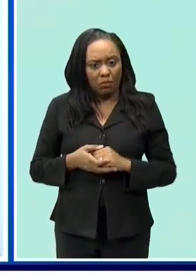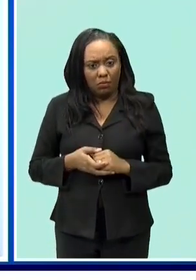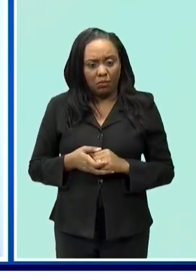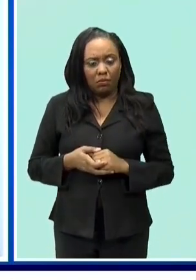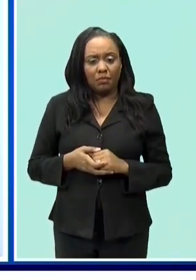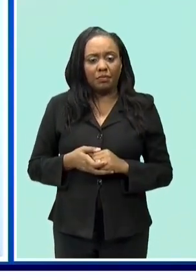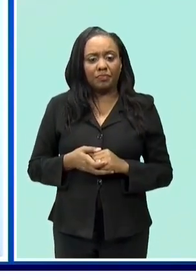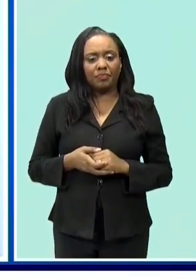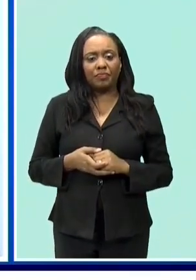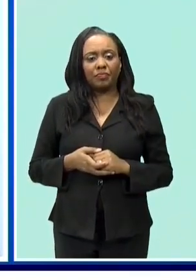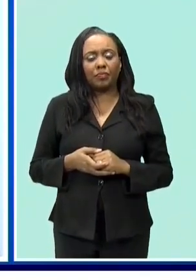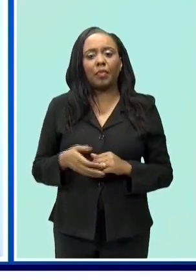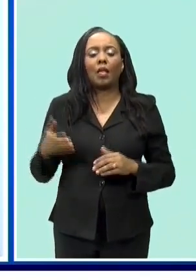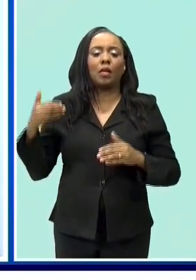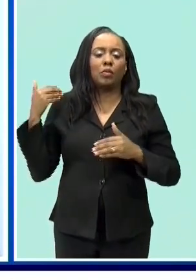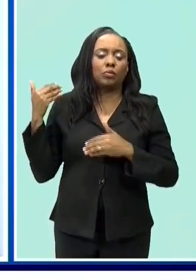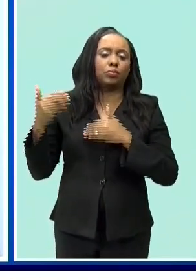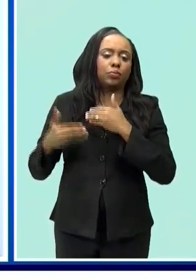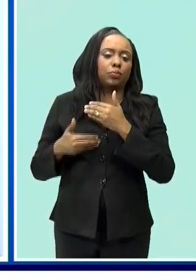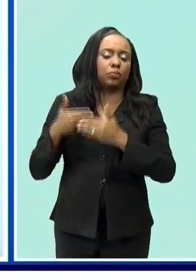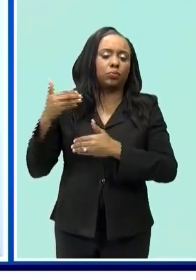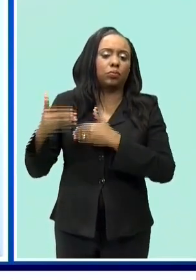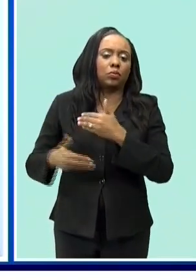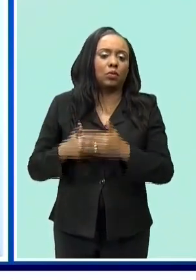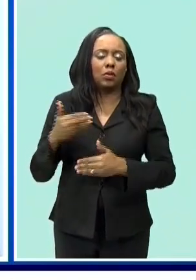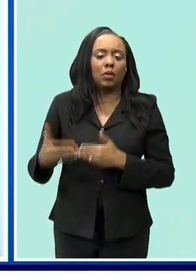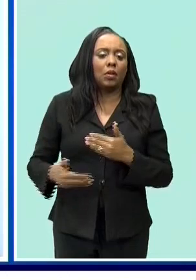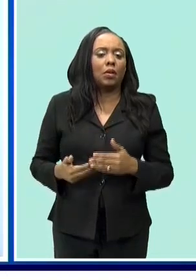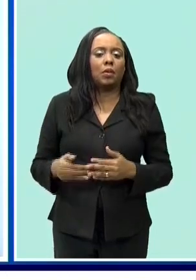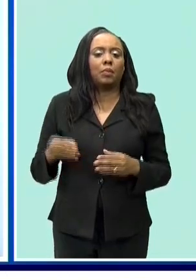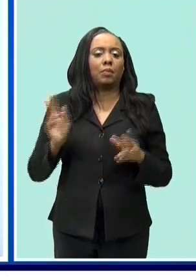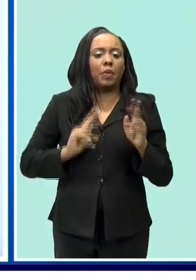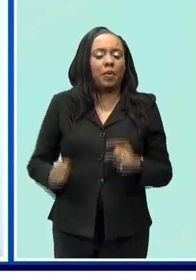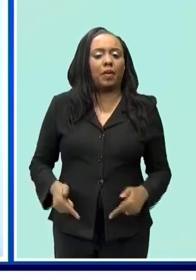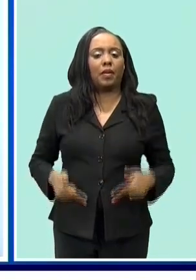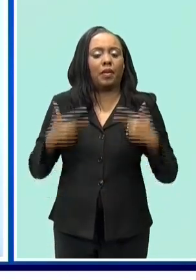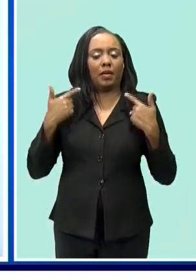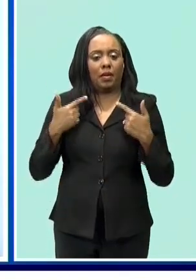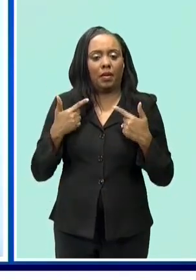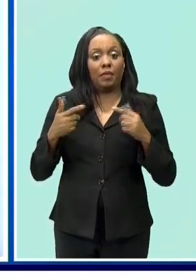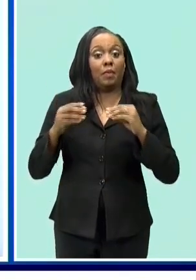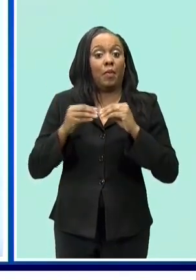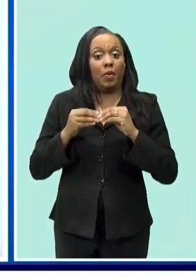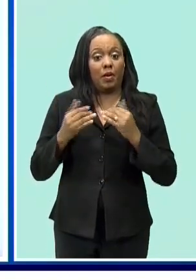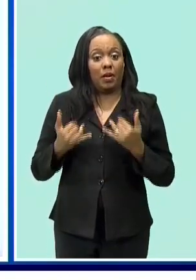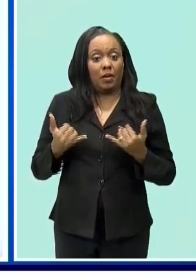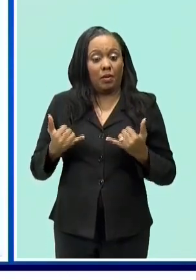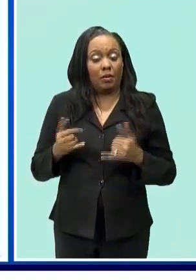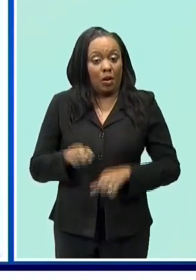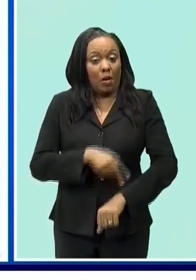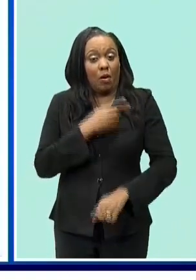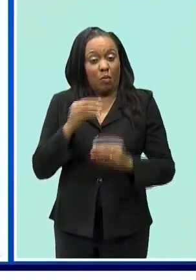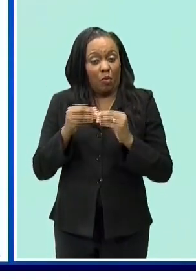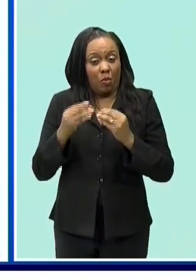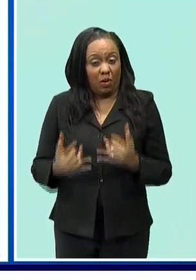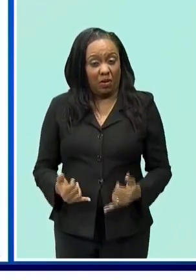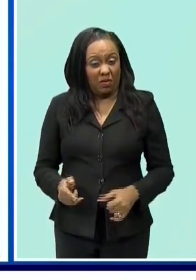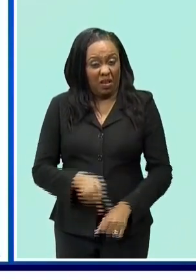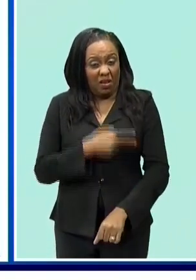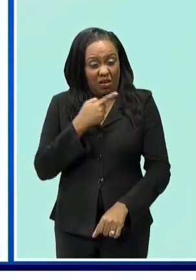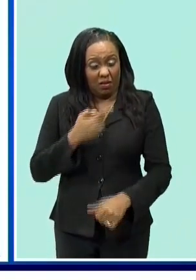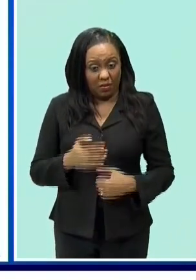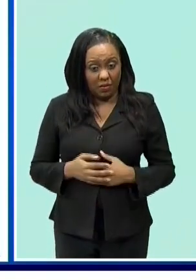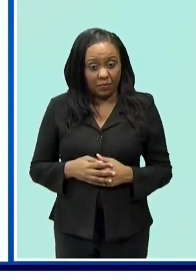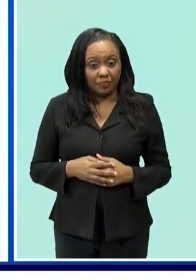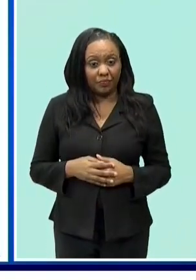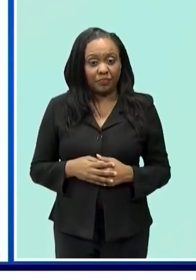the mortality rate has decreased. It used to be as high as 25% in the early things. Now some centers get